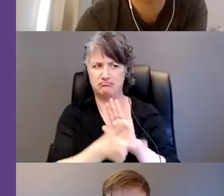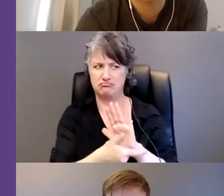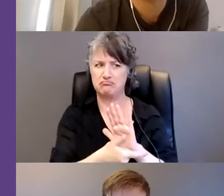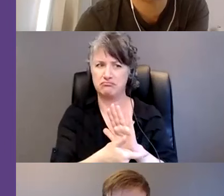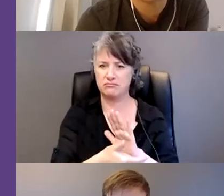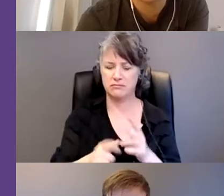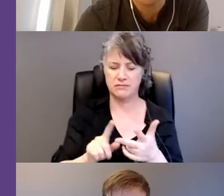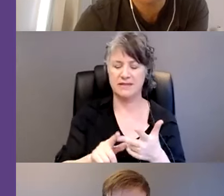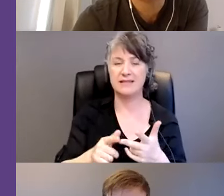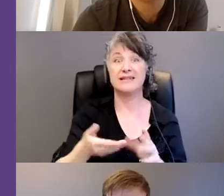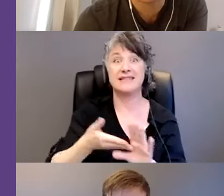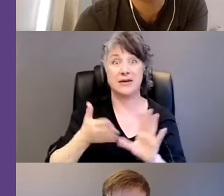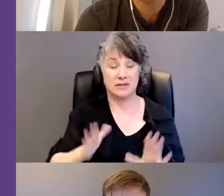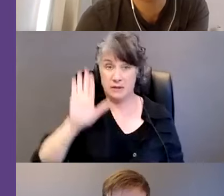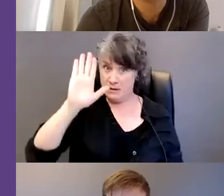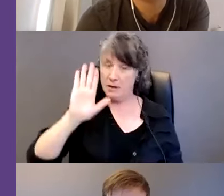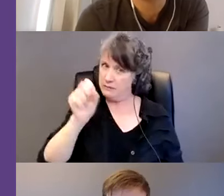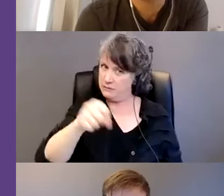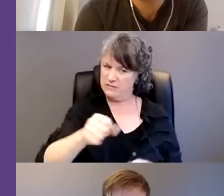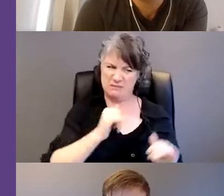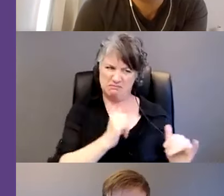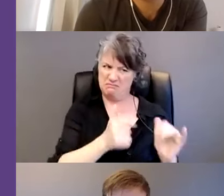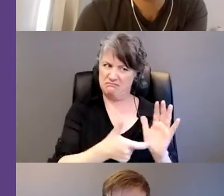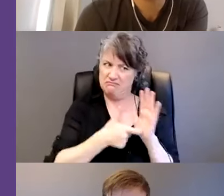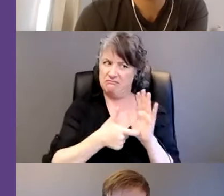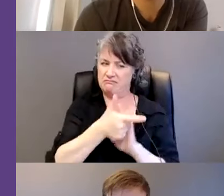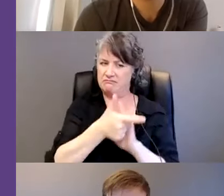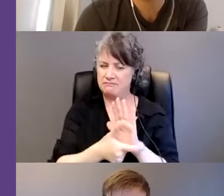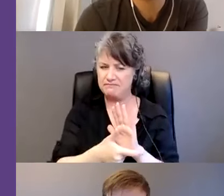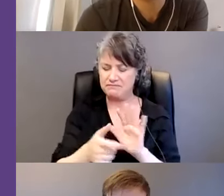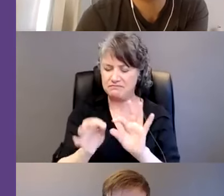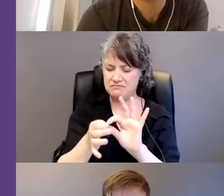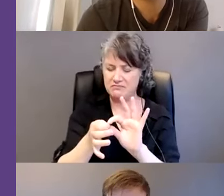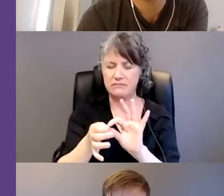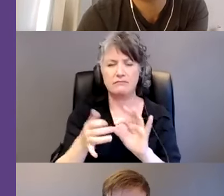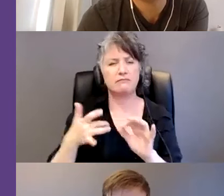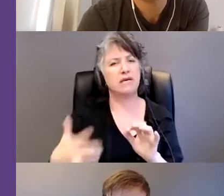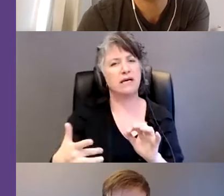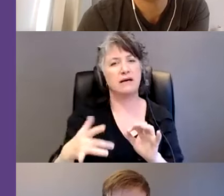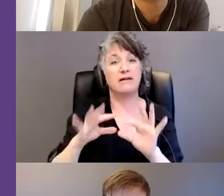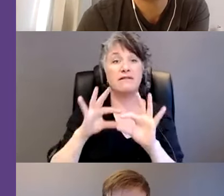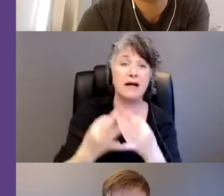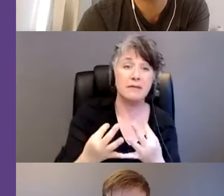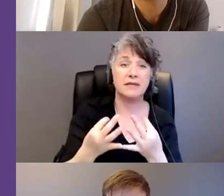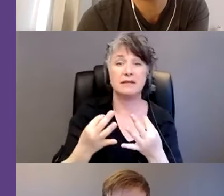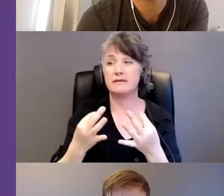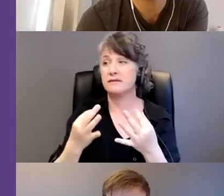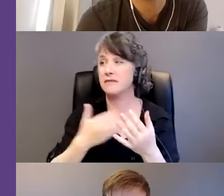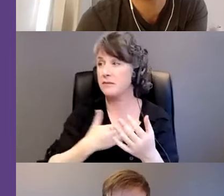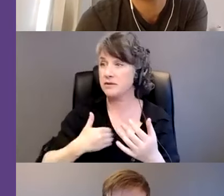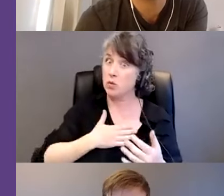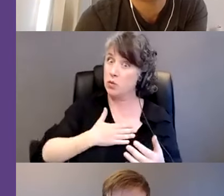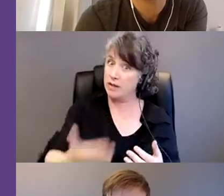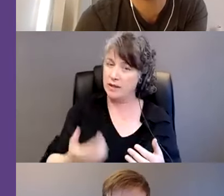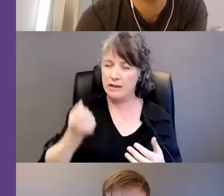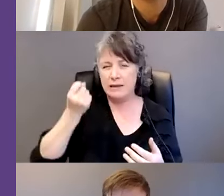likewise. And I would say that there's often available and willing family members to serve that role, but there are some